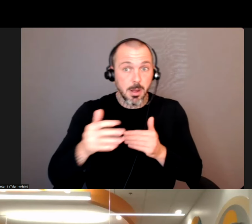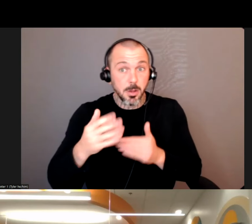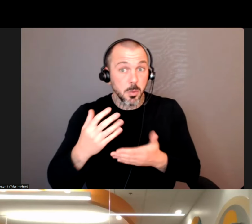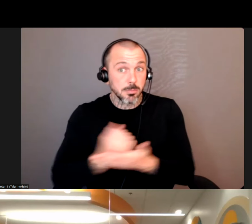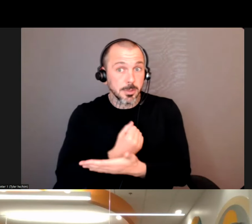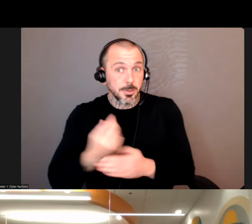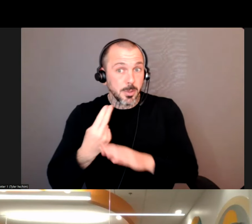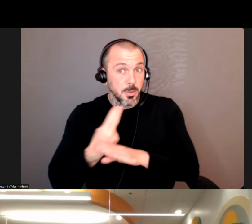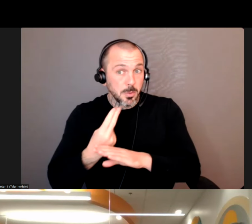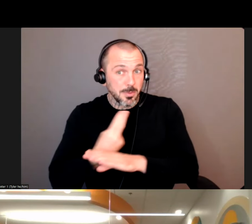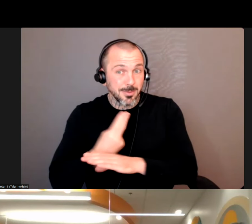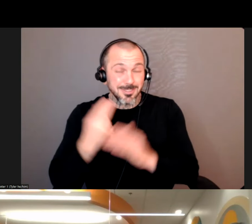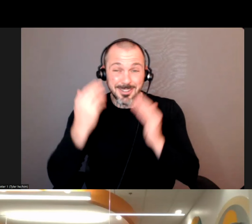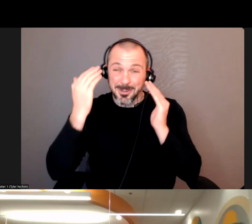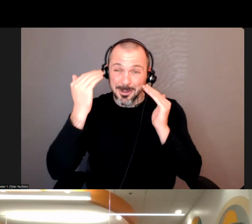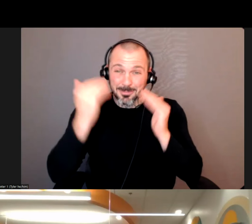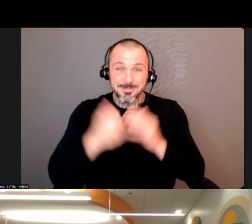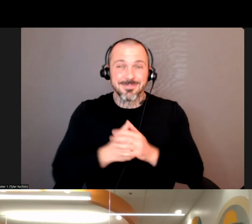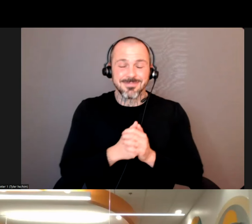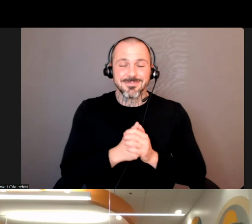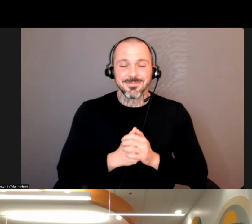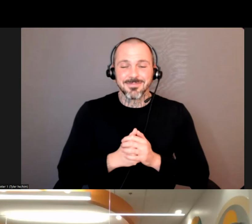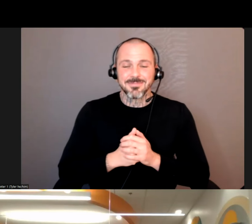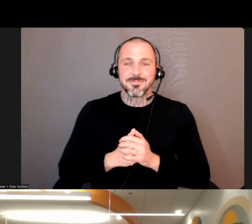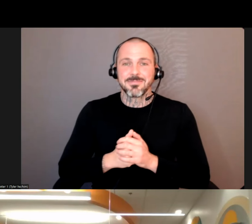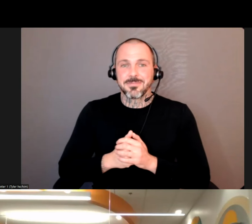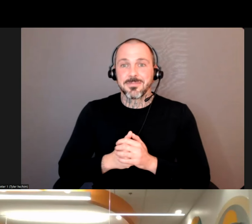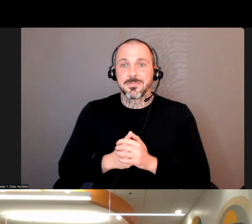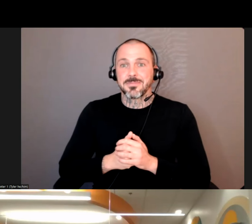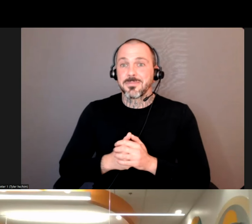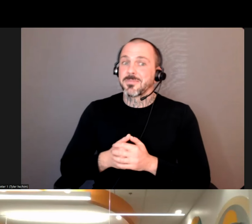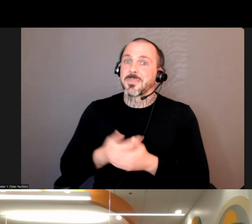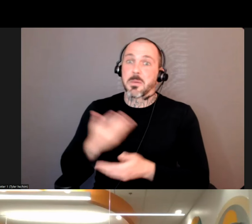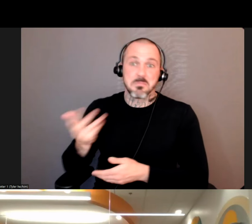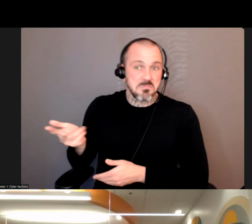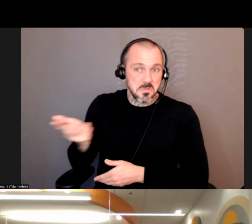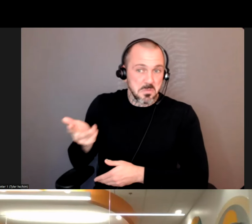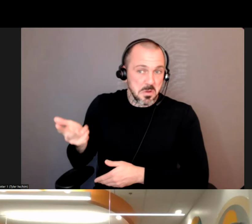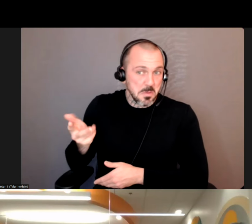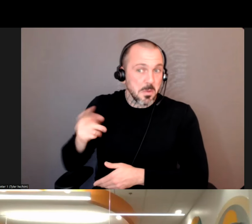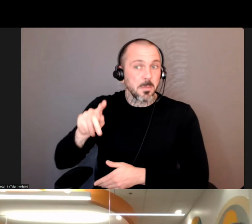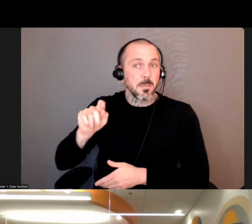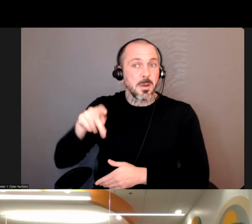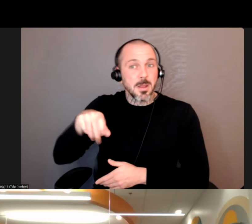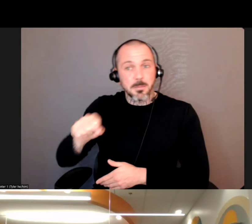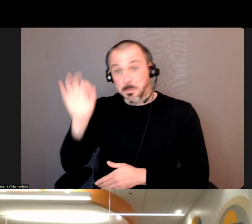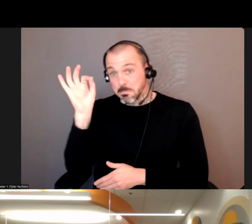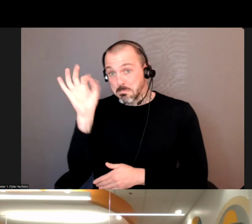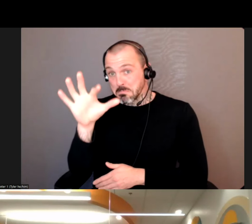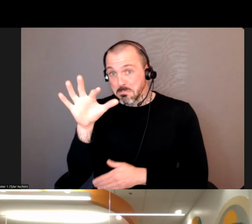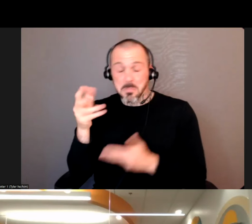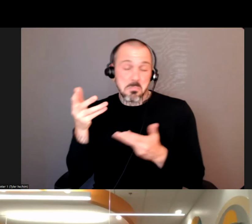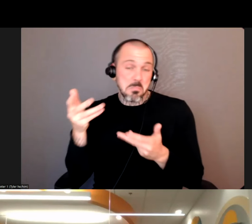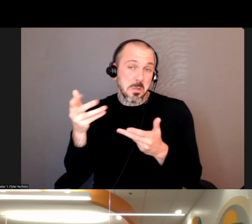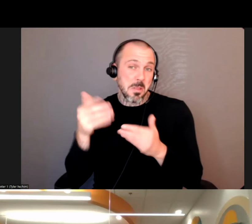in the future of those tips that Chris and John and Jeff have shared today to help prevent that? Not if it's